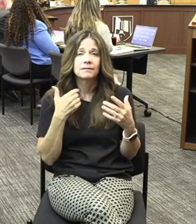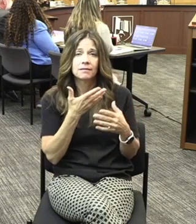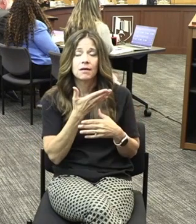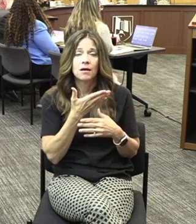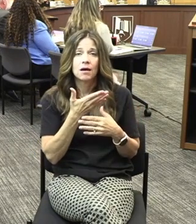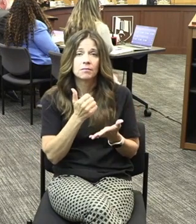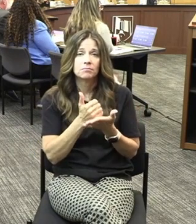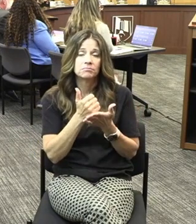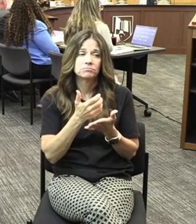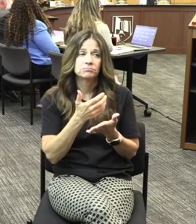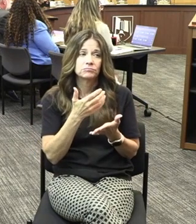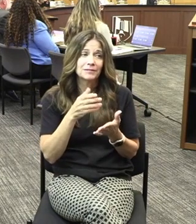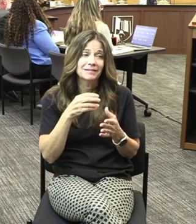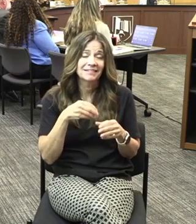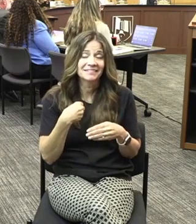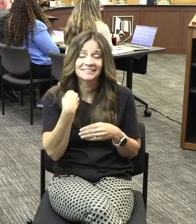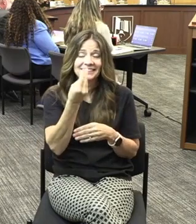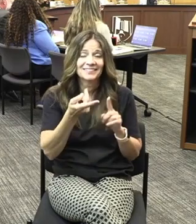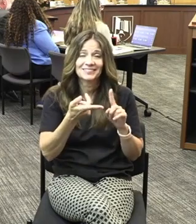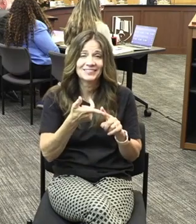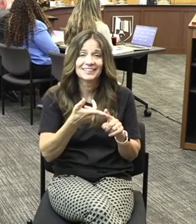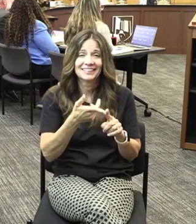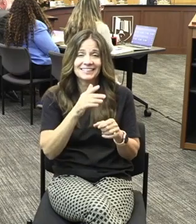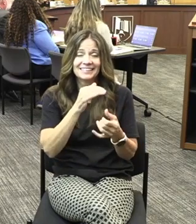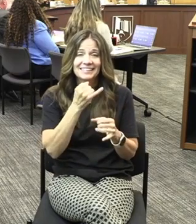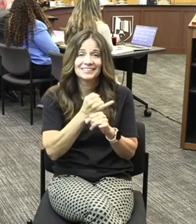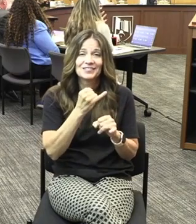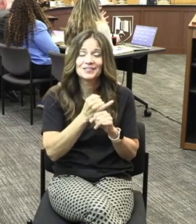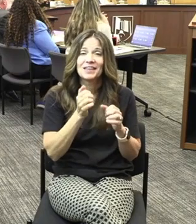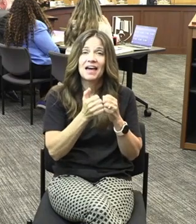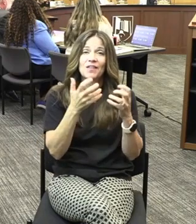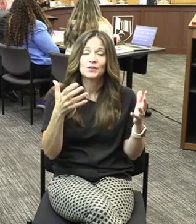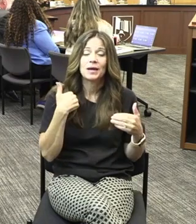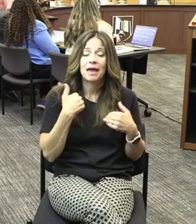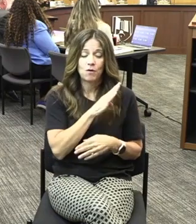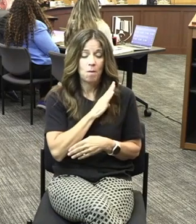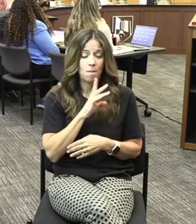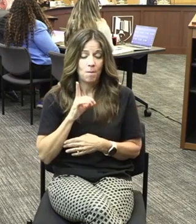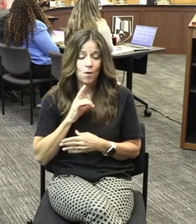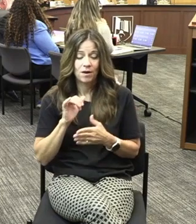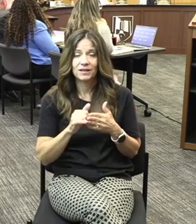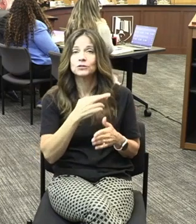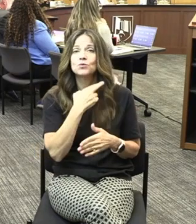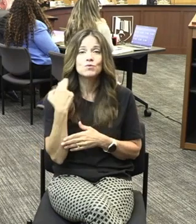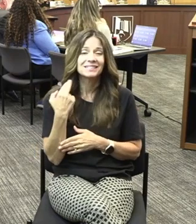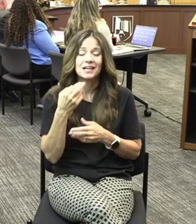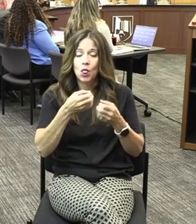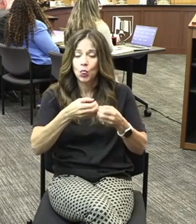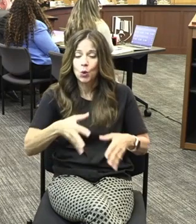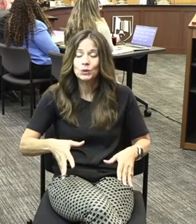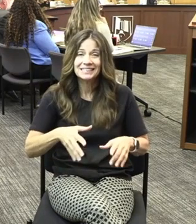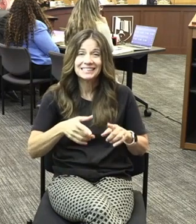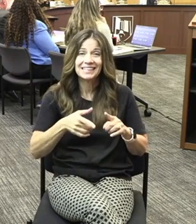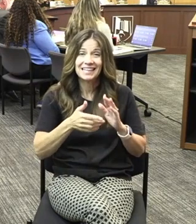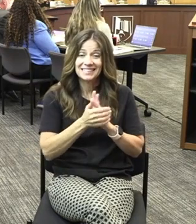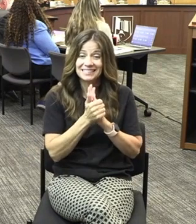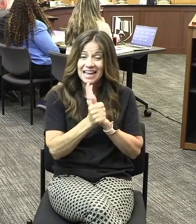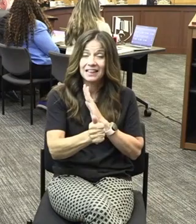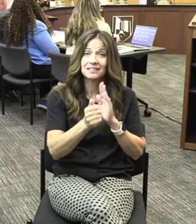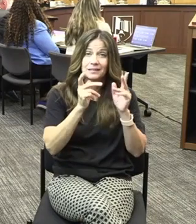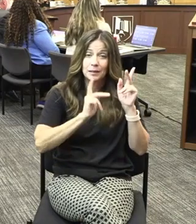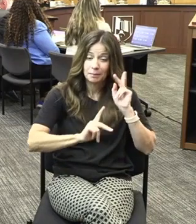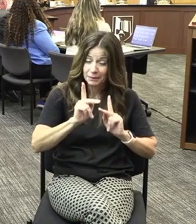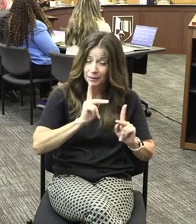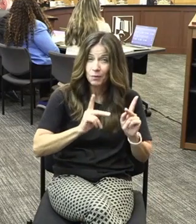institution. Yet, despite these expressions of appreciation, we have a board that appears willing to risk losing these talented individuals by